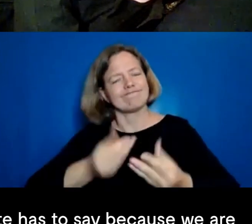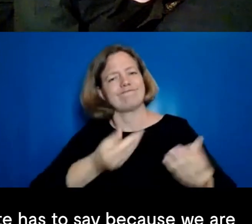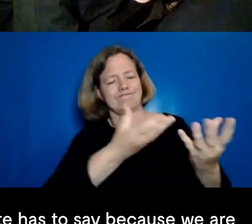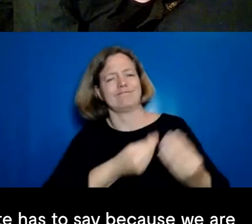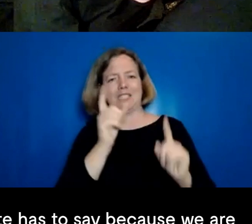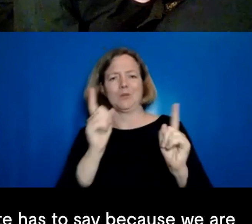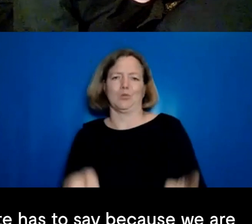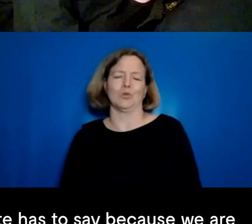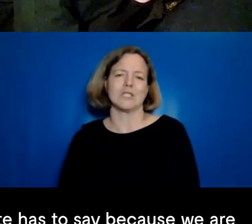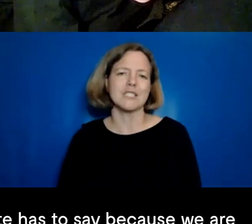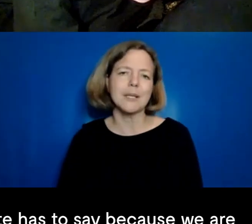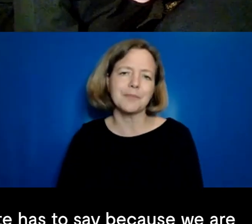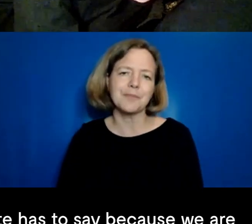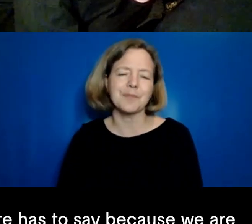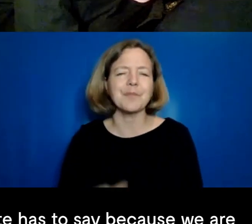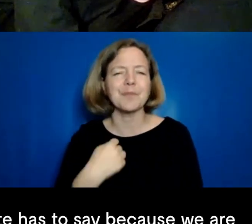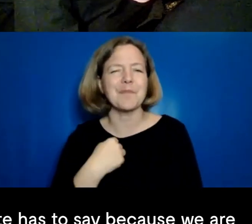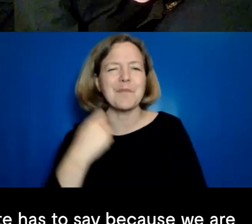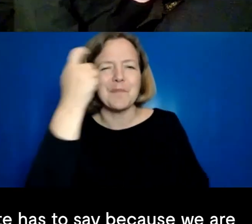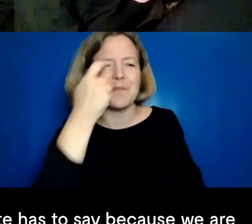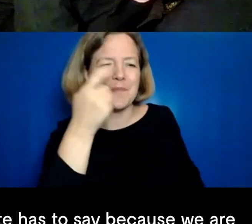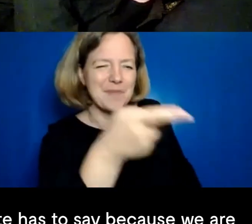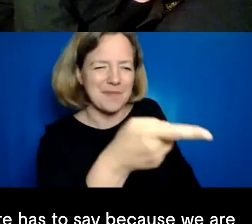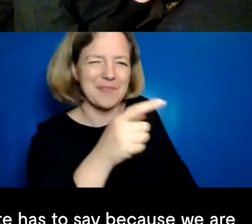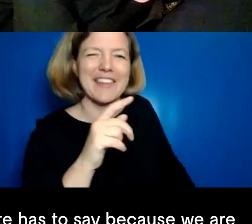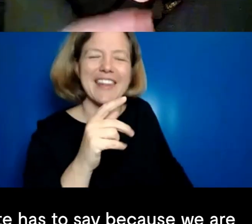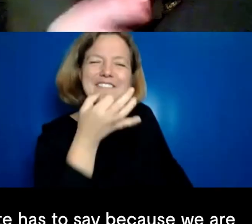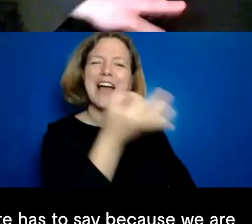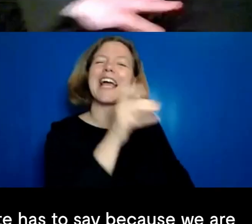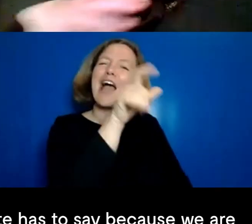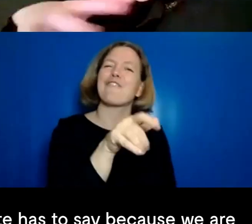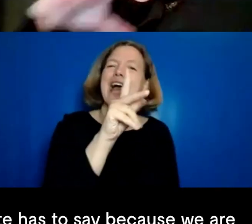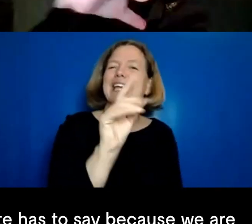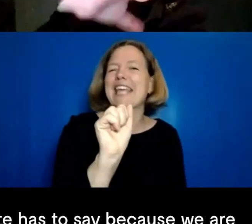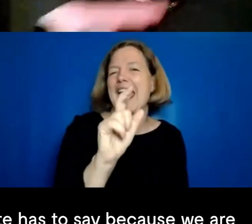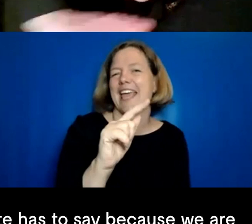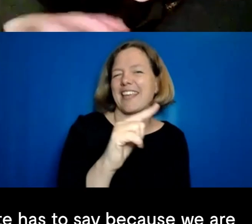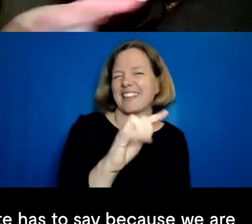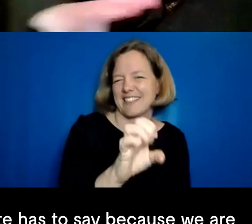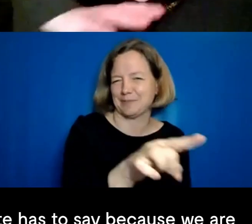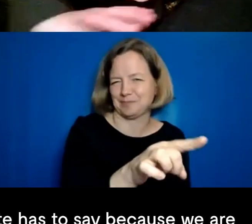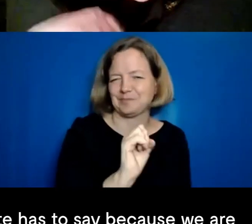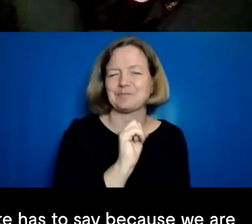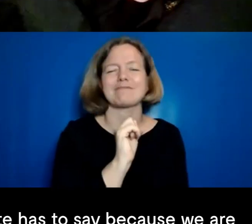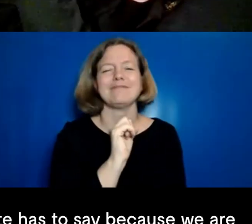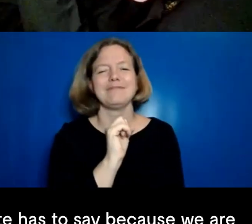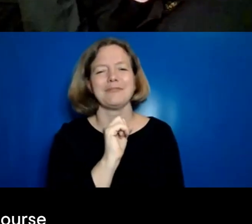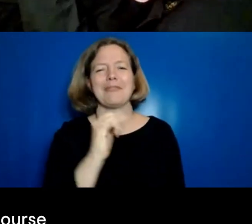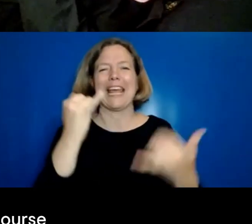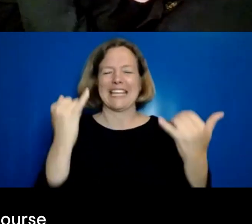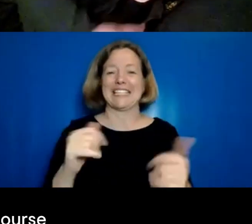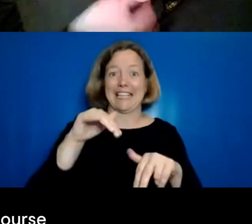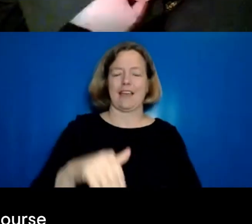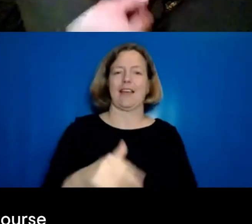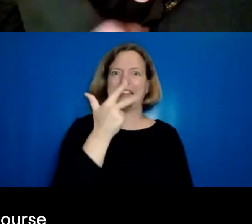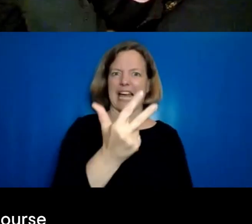I mean, I'm wondering what Kate has to say, because we're having this 3 national thing here, and